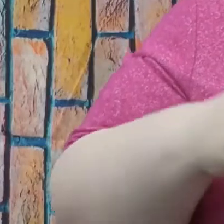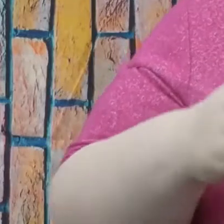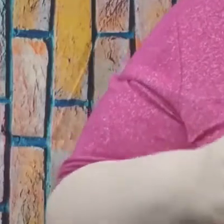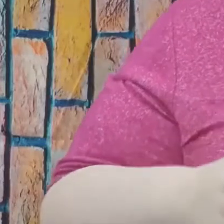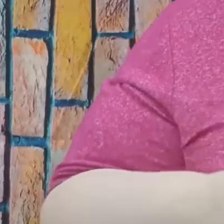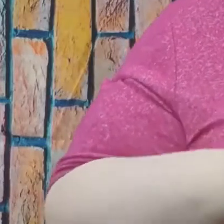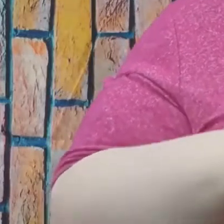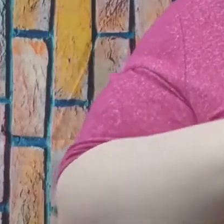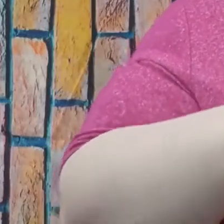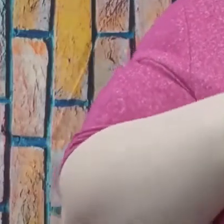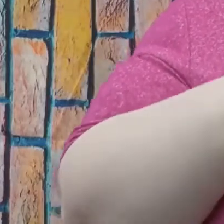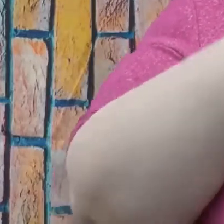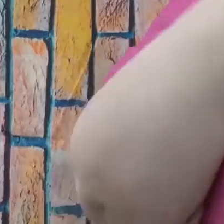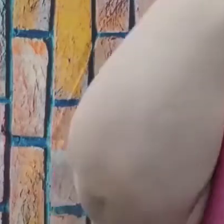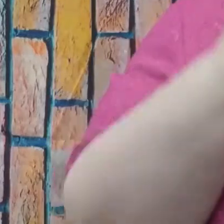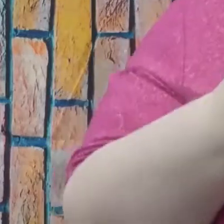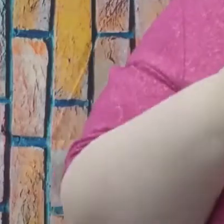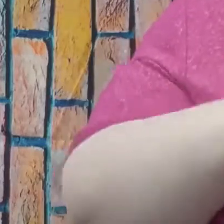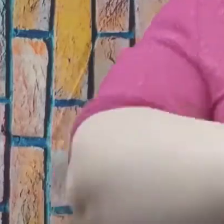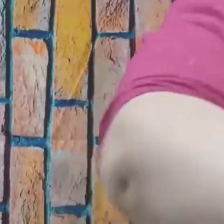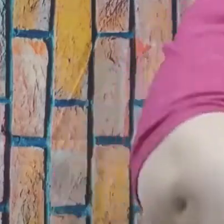because I'm a high-risk person.